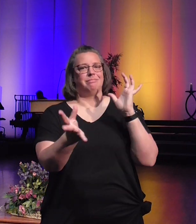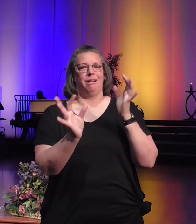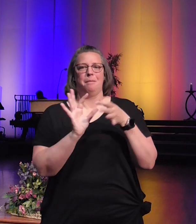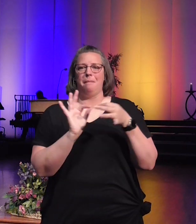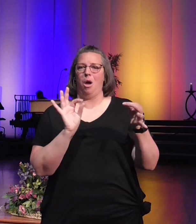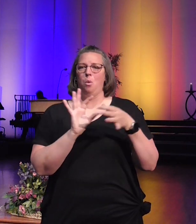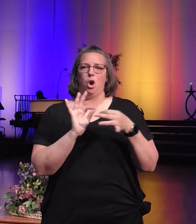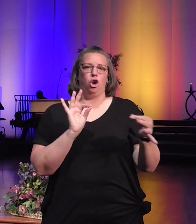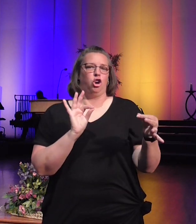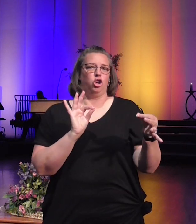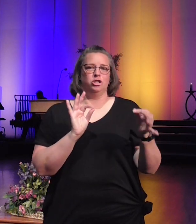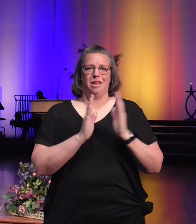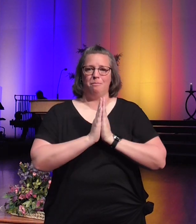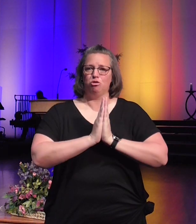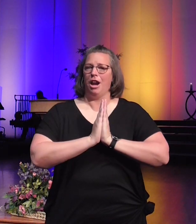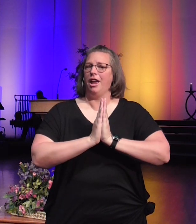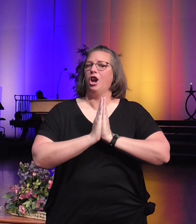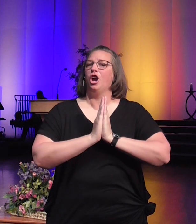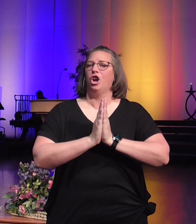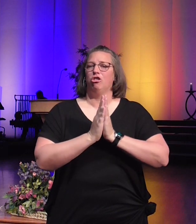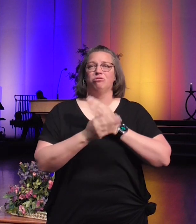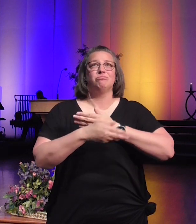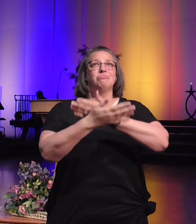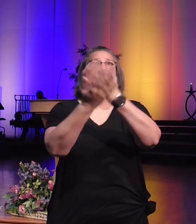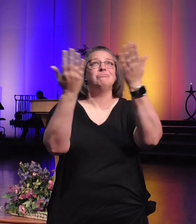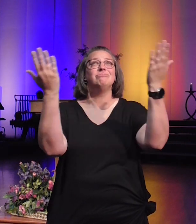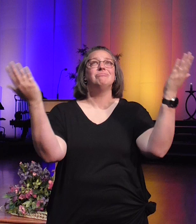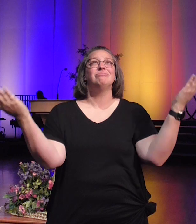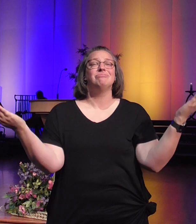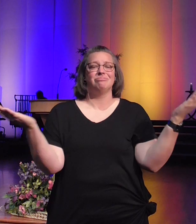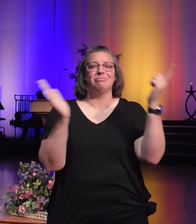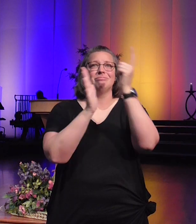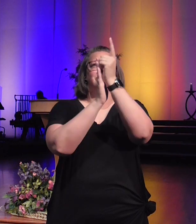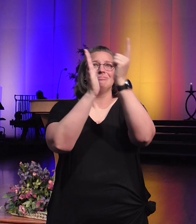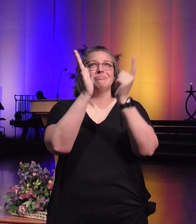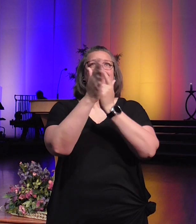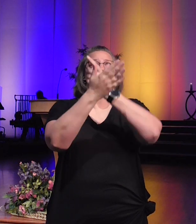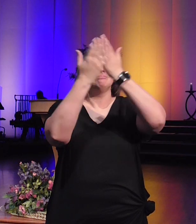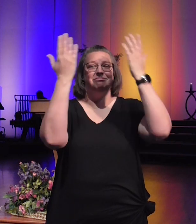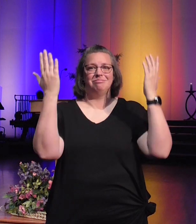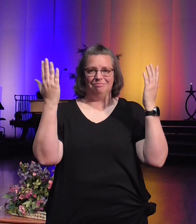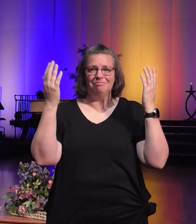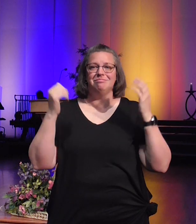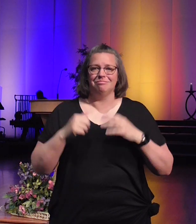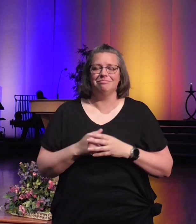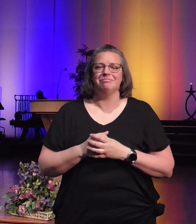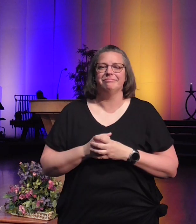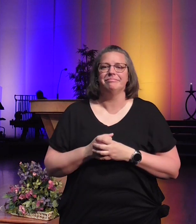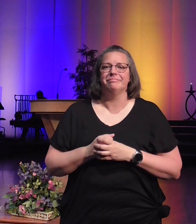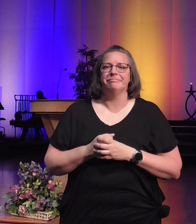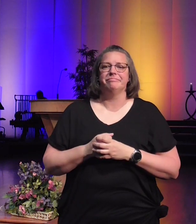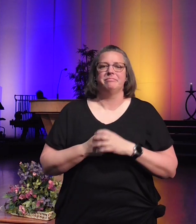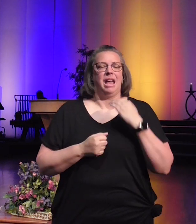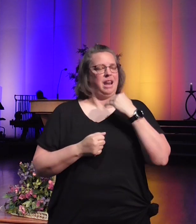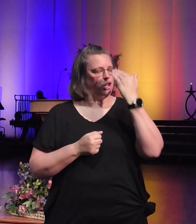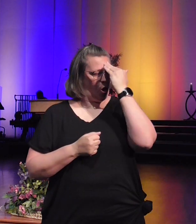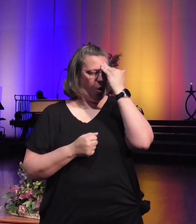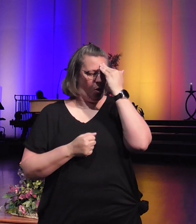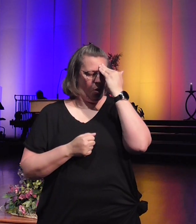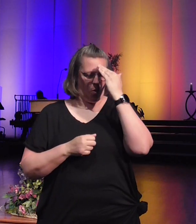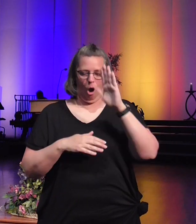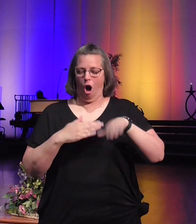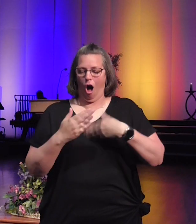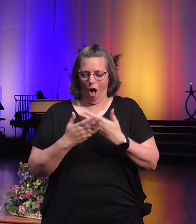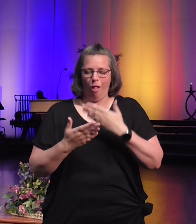words and this prayer into that amazing alchemy of love and law, absolutely knowing that all is